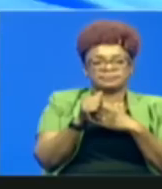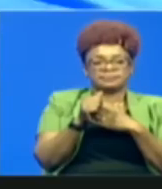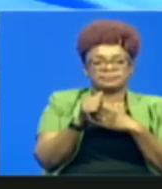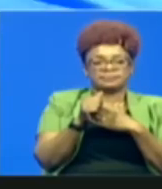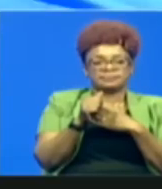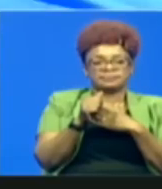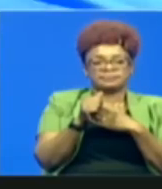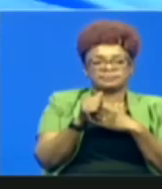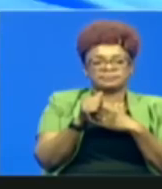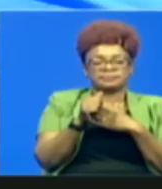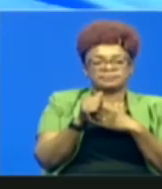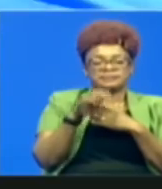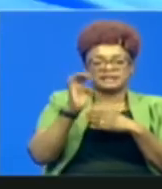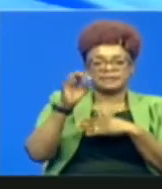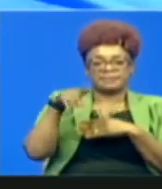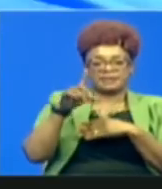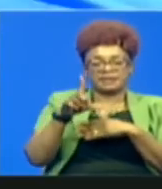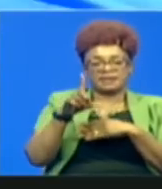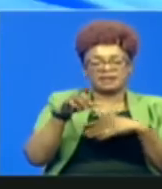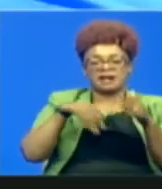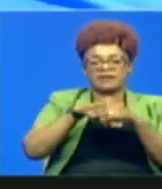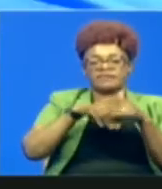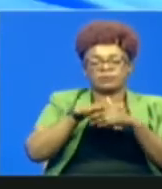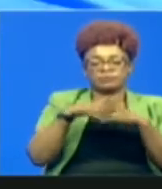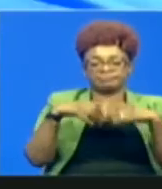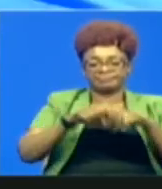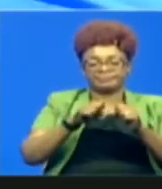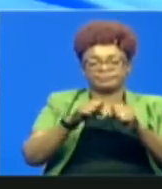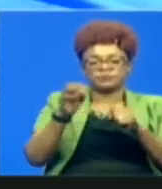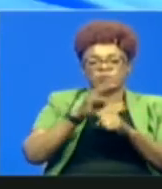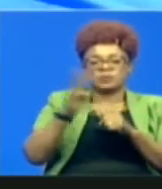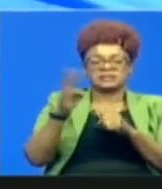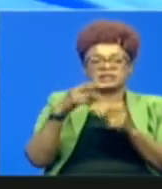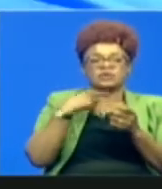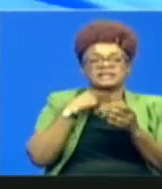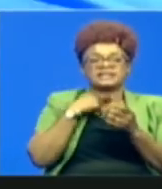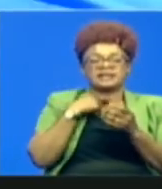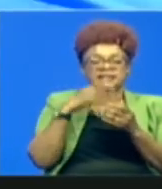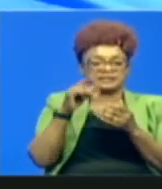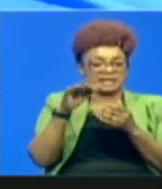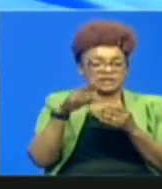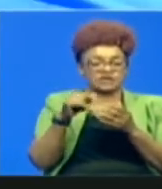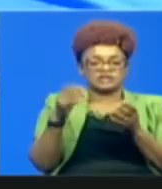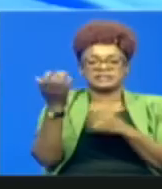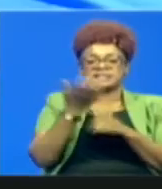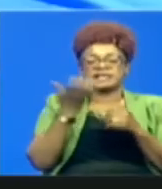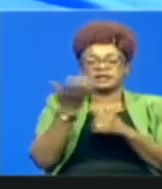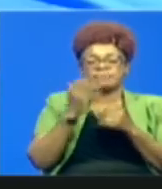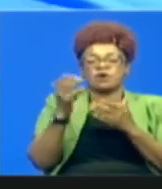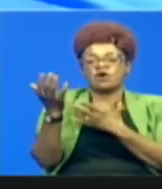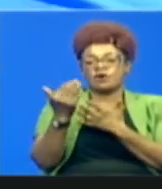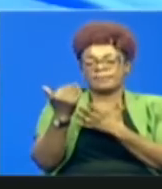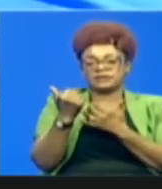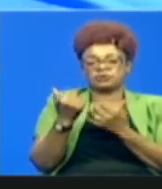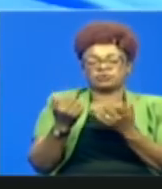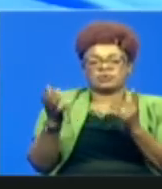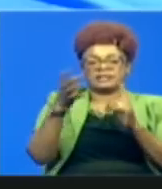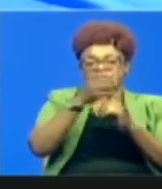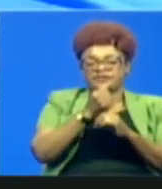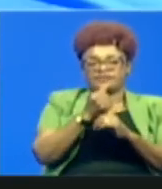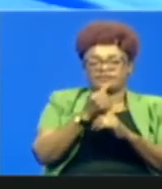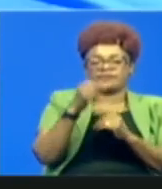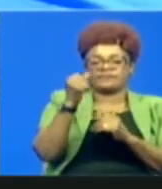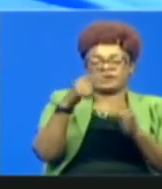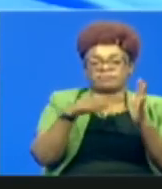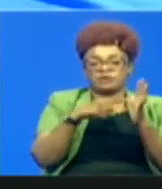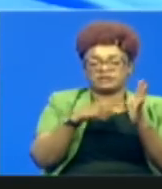To the English Premier League now, and Liverpool take on West Ham United at the London Stadium tonight, hoping to regain their 5-point lead, having